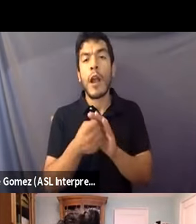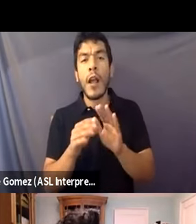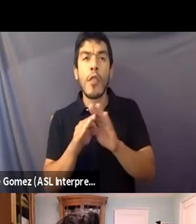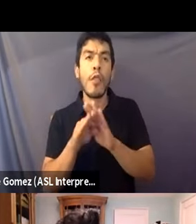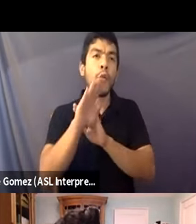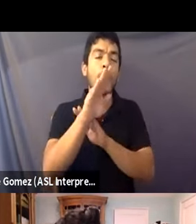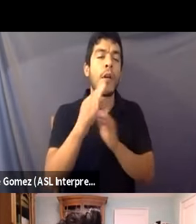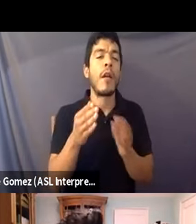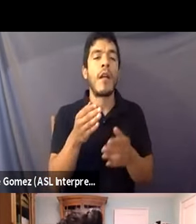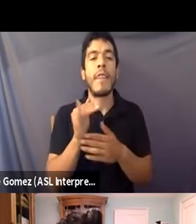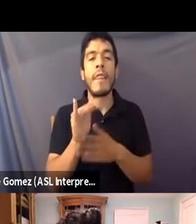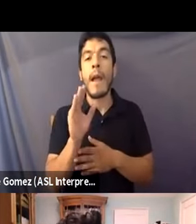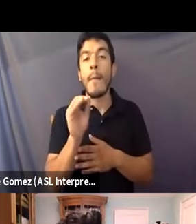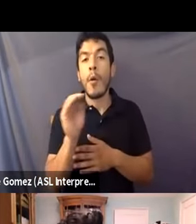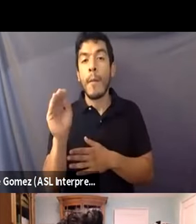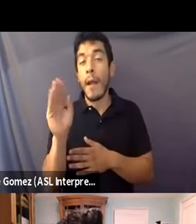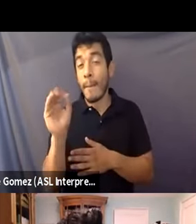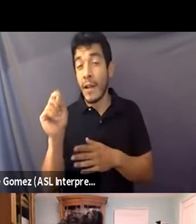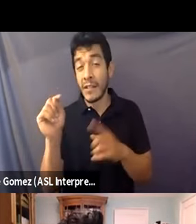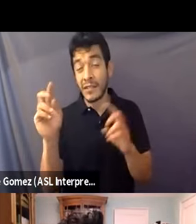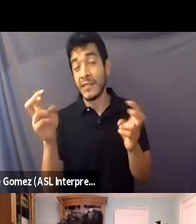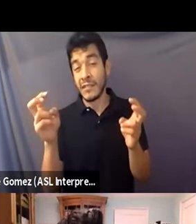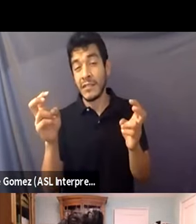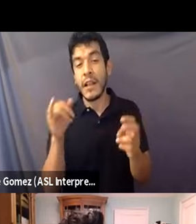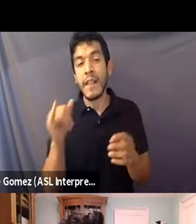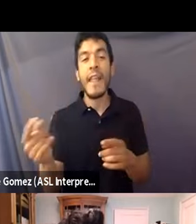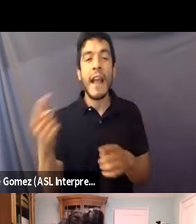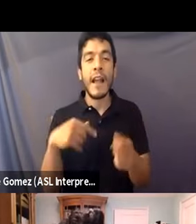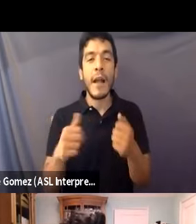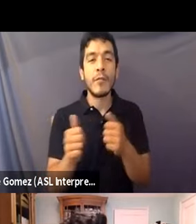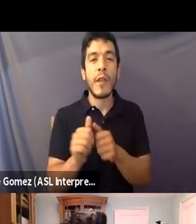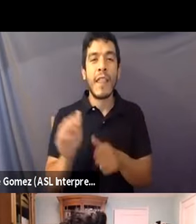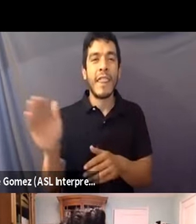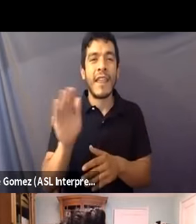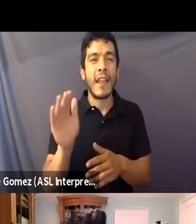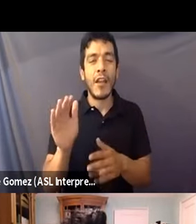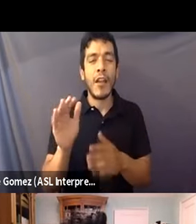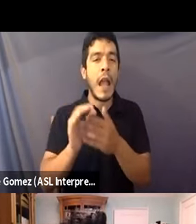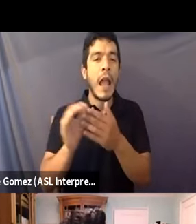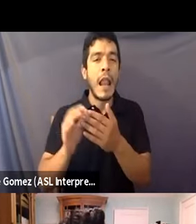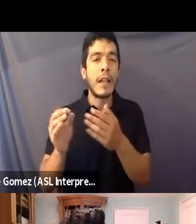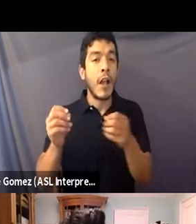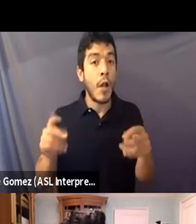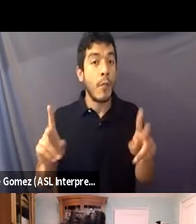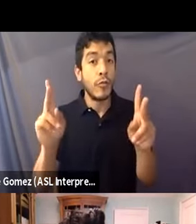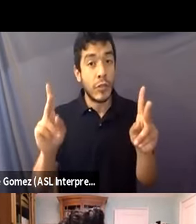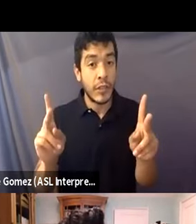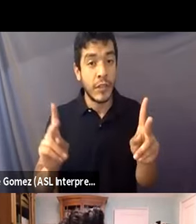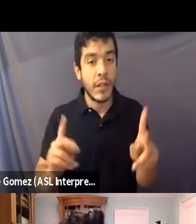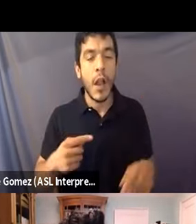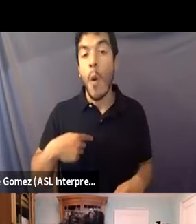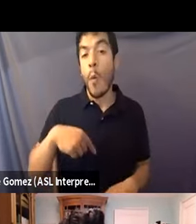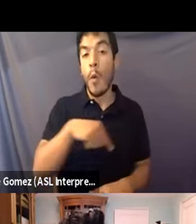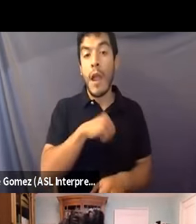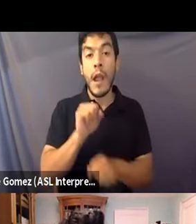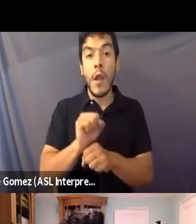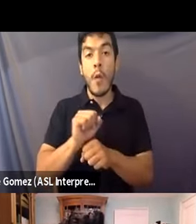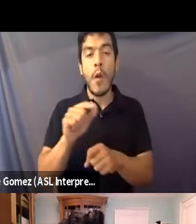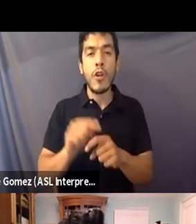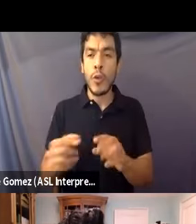that comes with electoral opportunities. That we work to connect